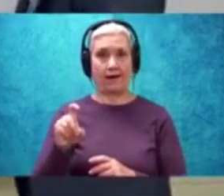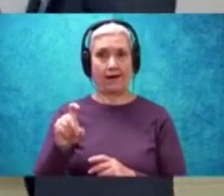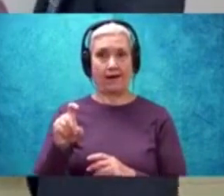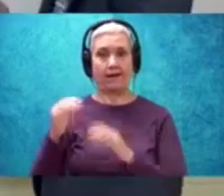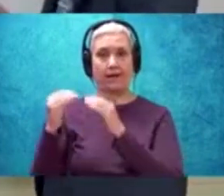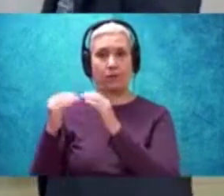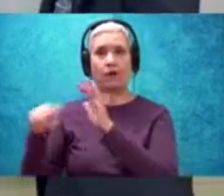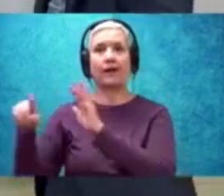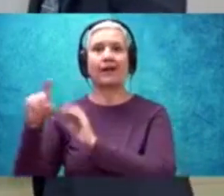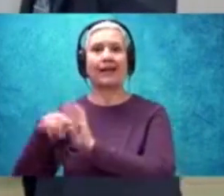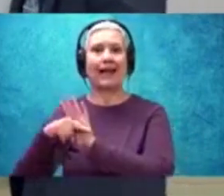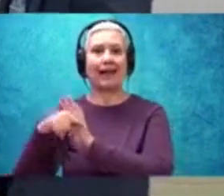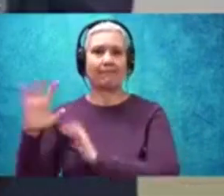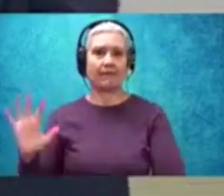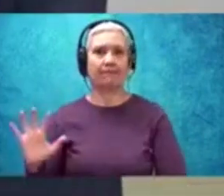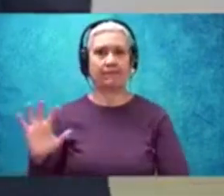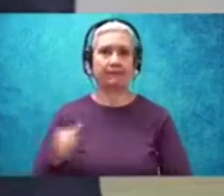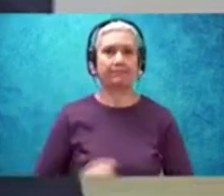negative 5.